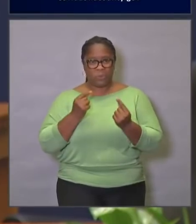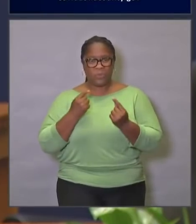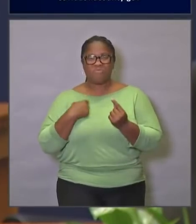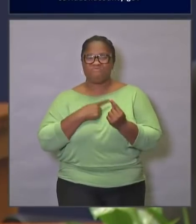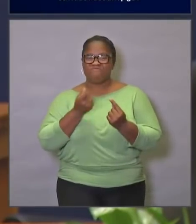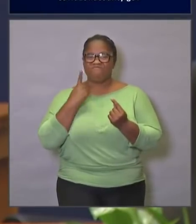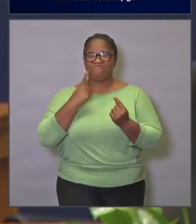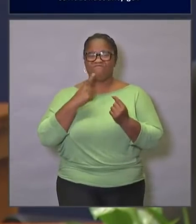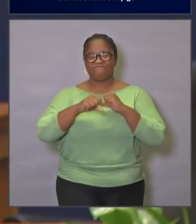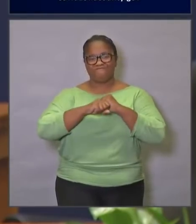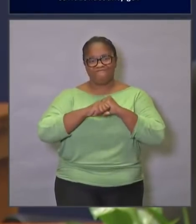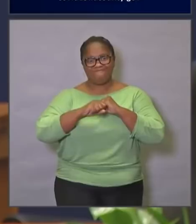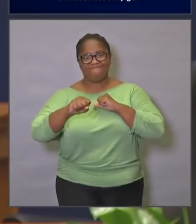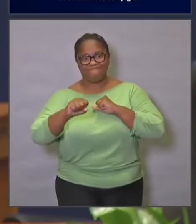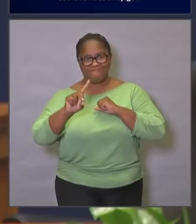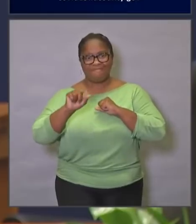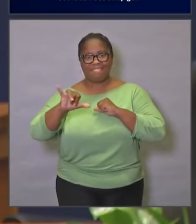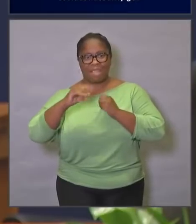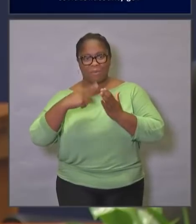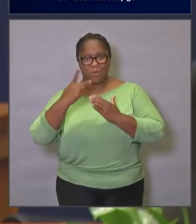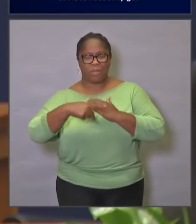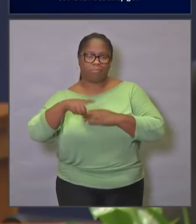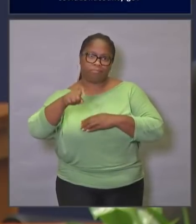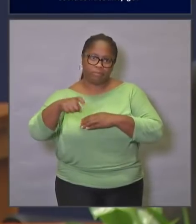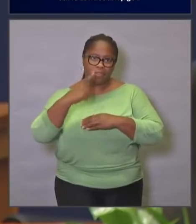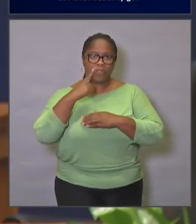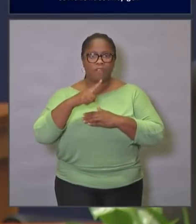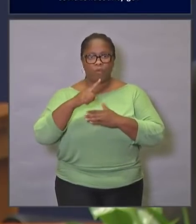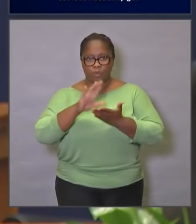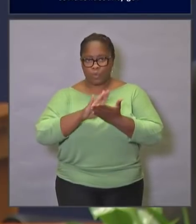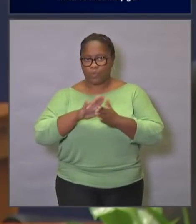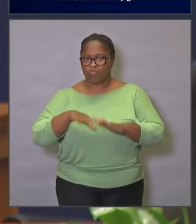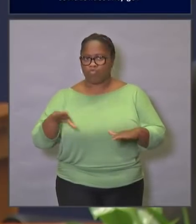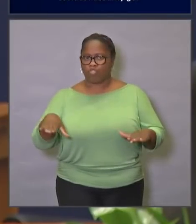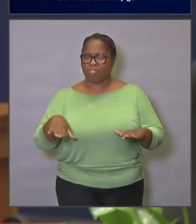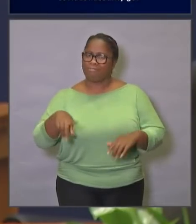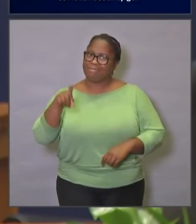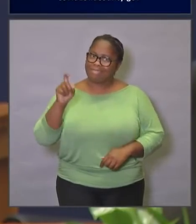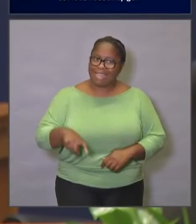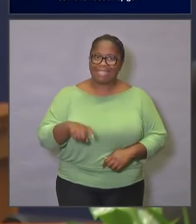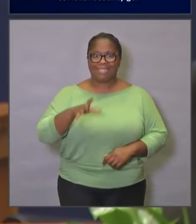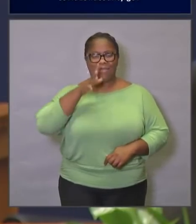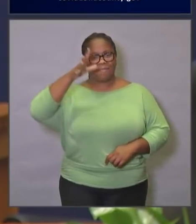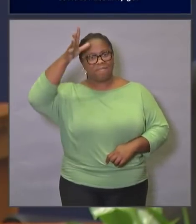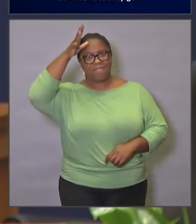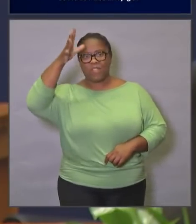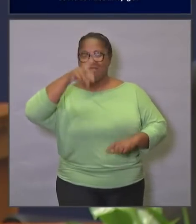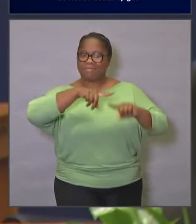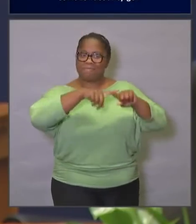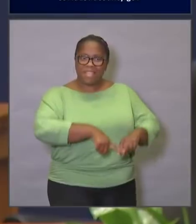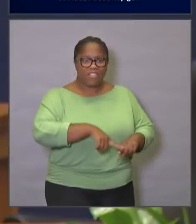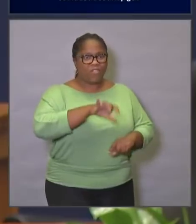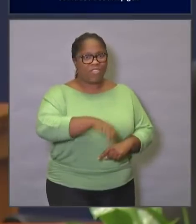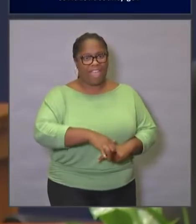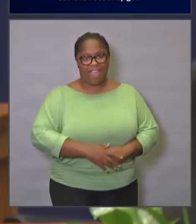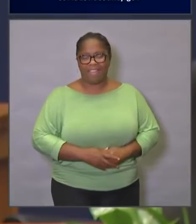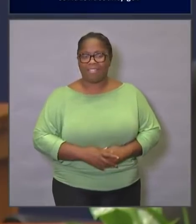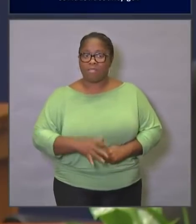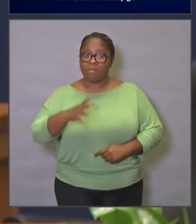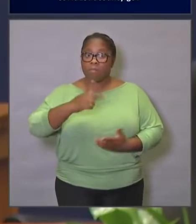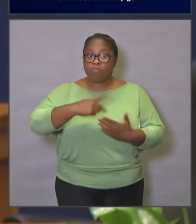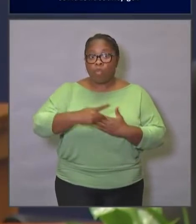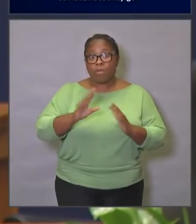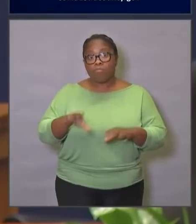for school-age children, and these are an essential piece of the puzzle for working parents. These programs provide